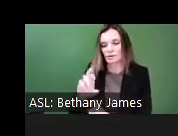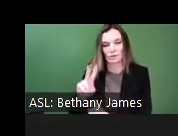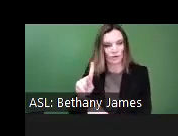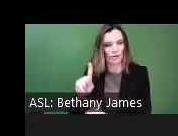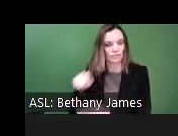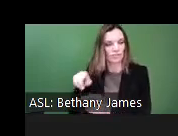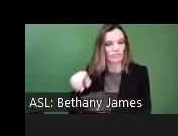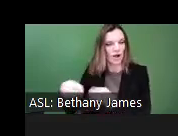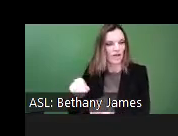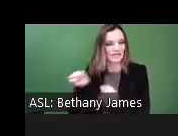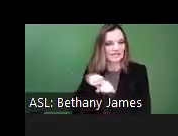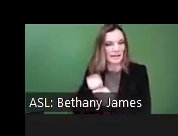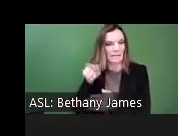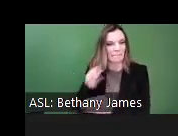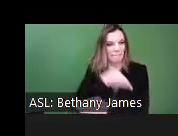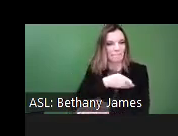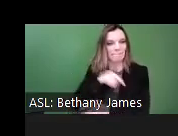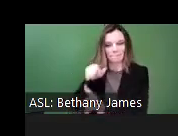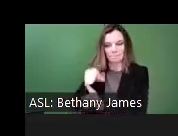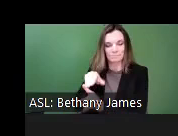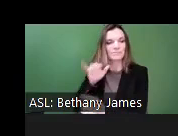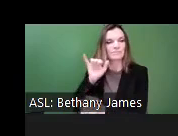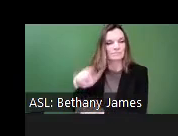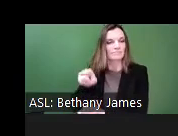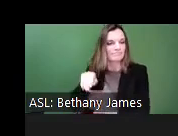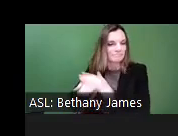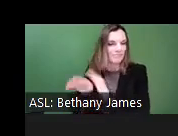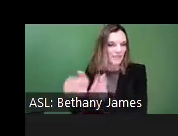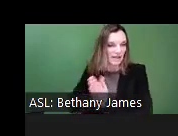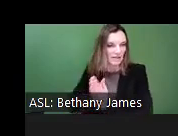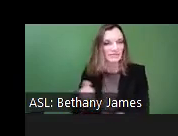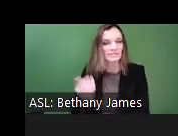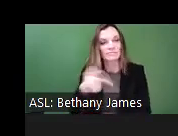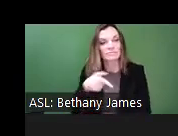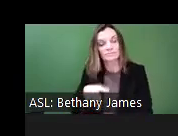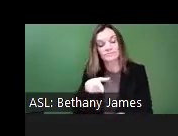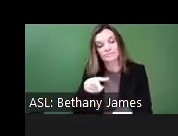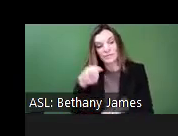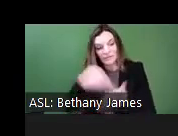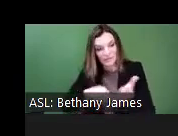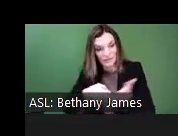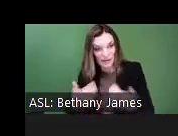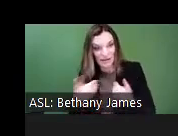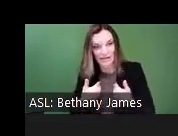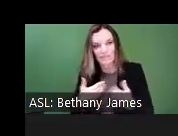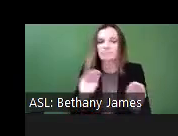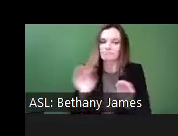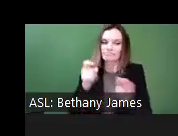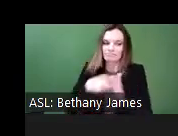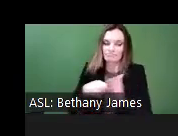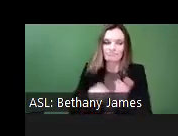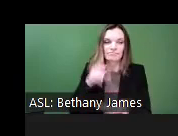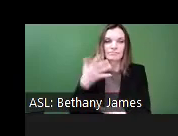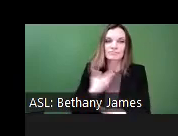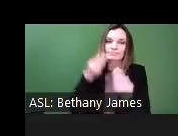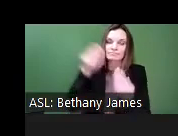fee for the form, and there's no fee to file the application. Eventually, you would also need a check for the Michigan State